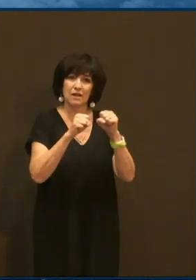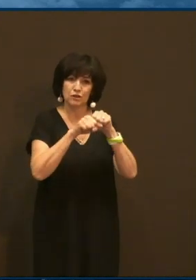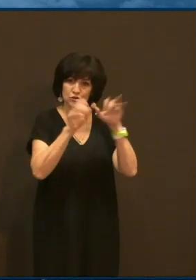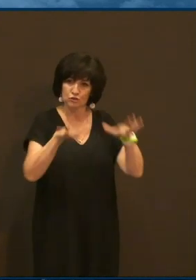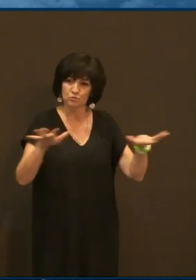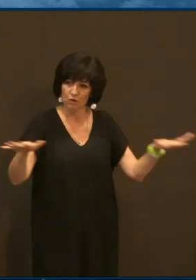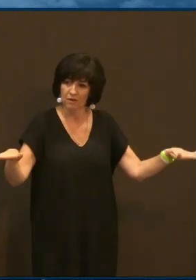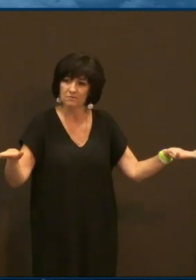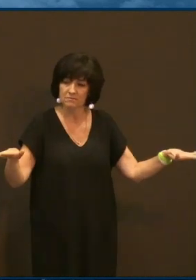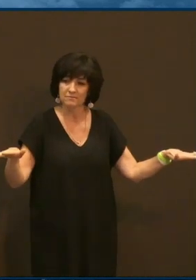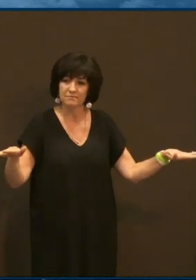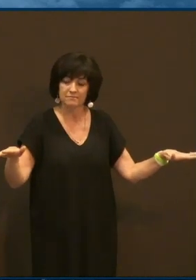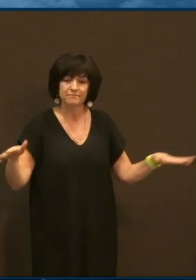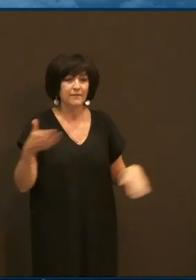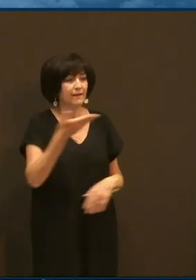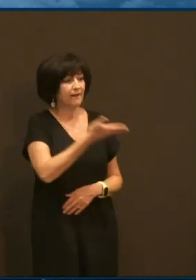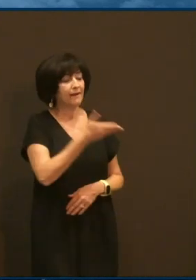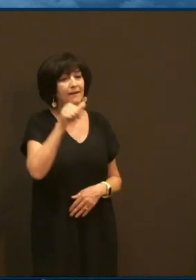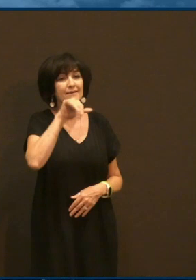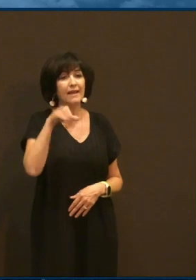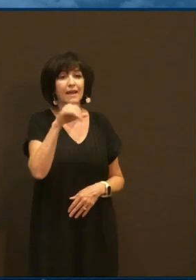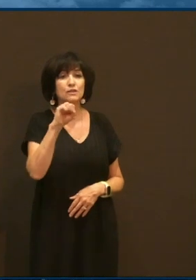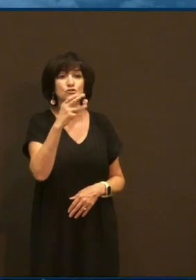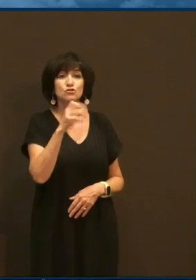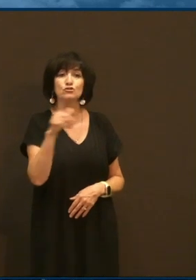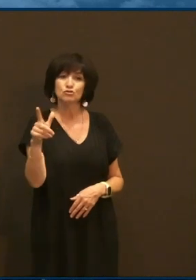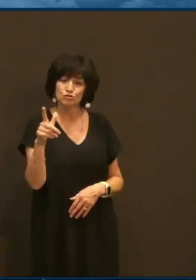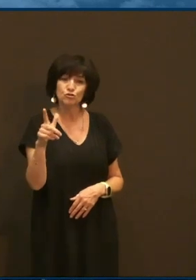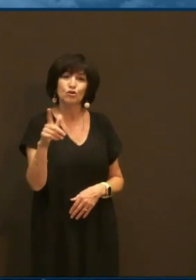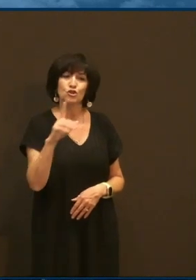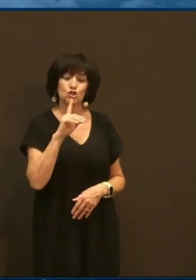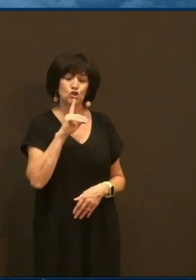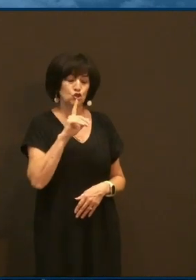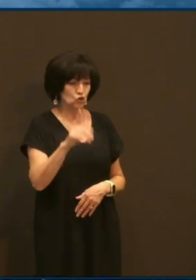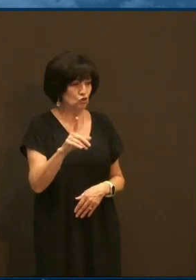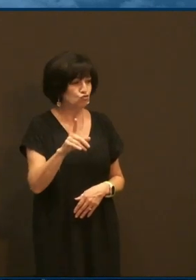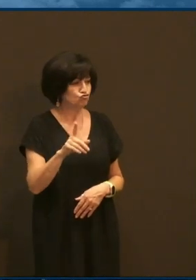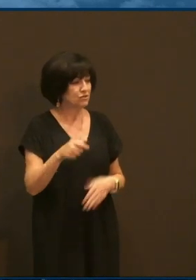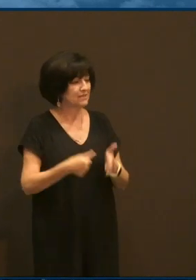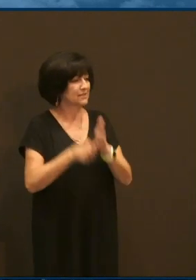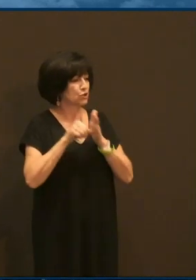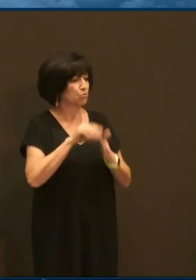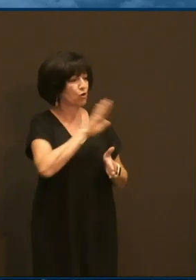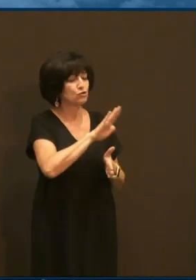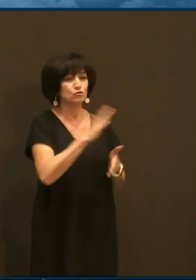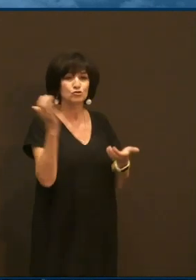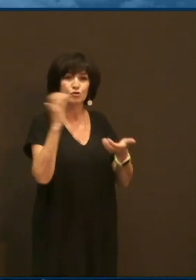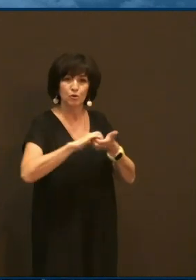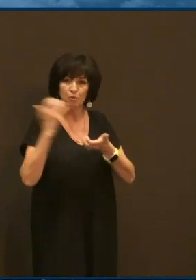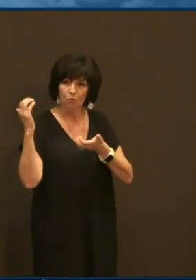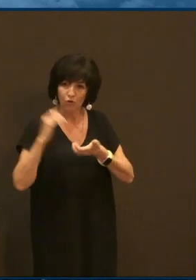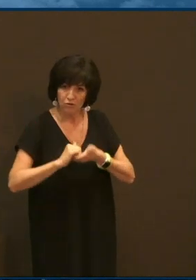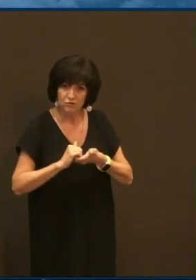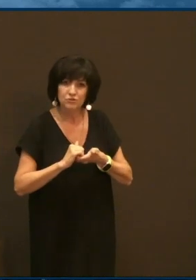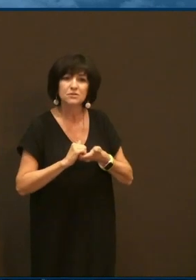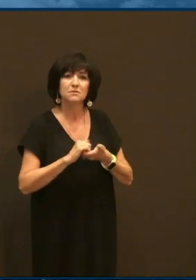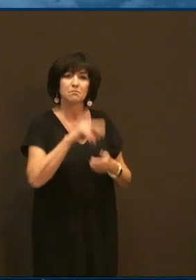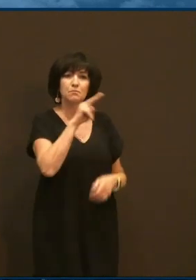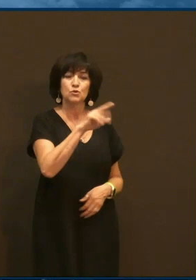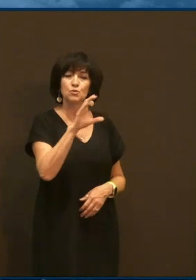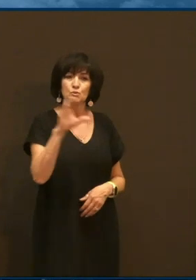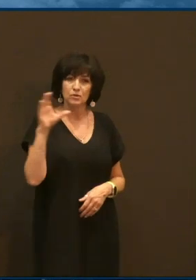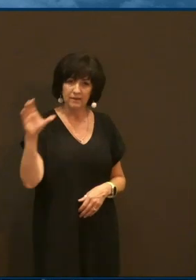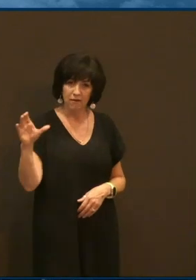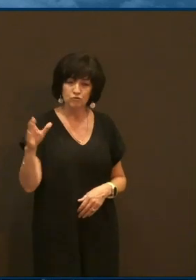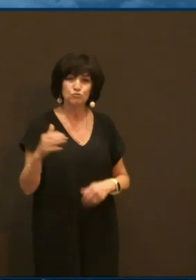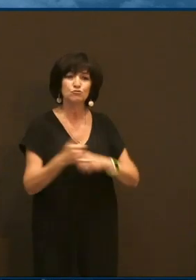AJ, just really impressed by the partnership again, more at a community level now, I think, Absolutely. and particularly in Newcastle County, working with the county